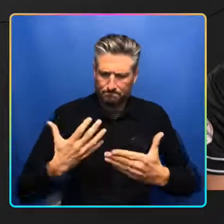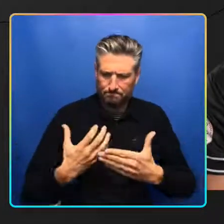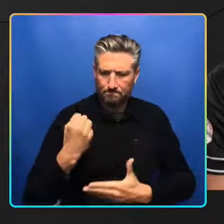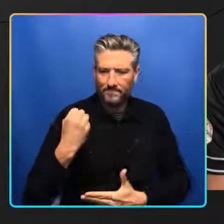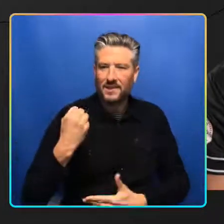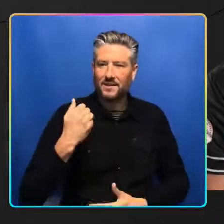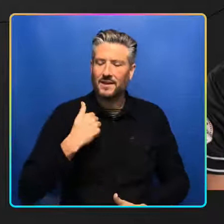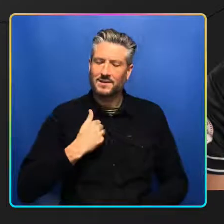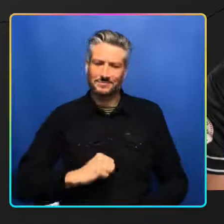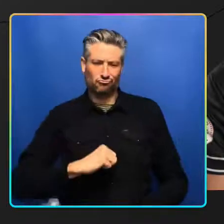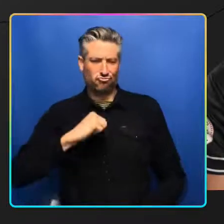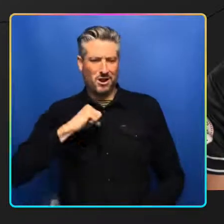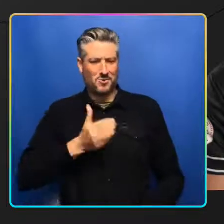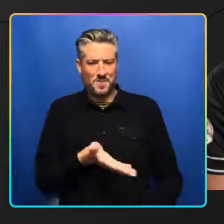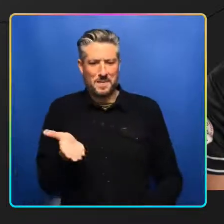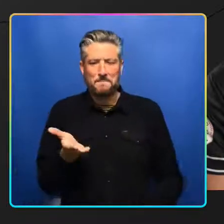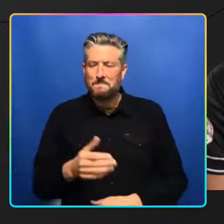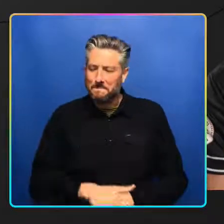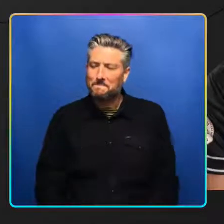something big.